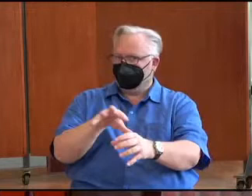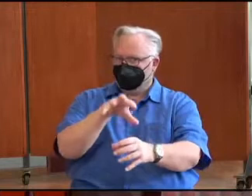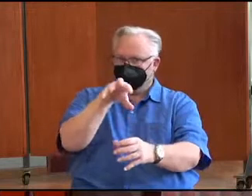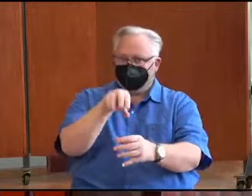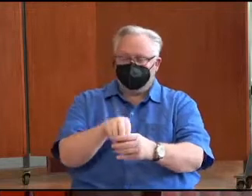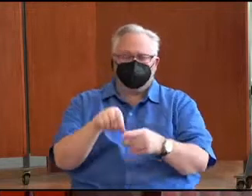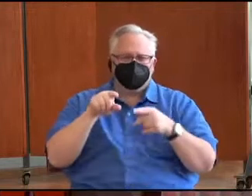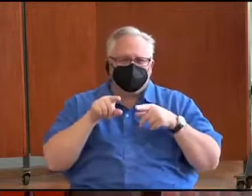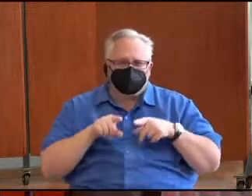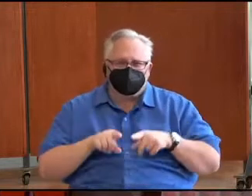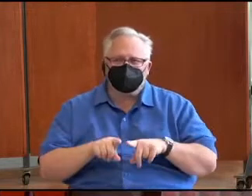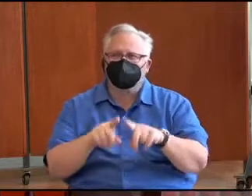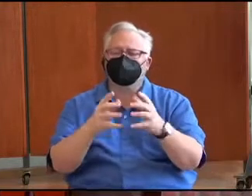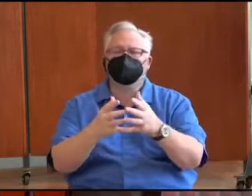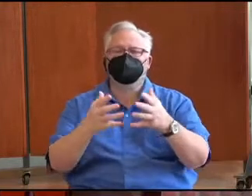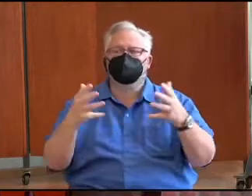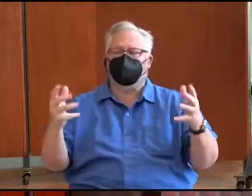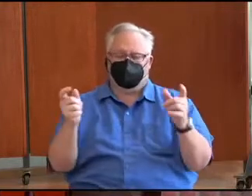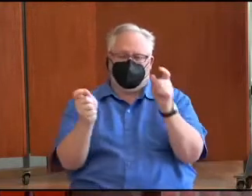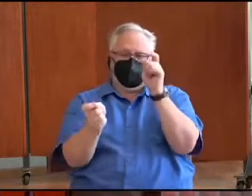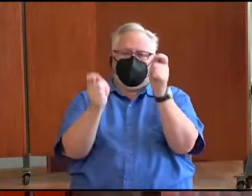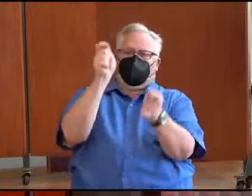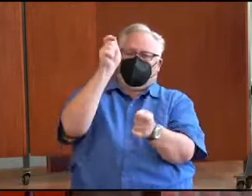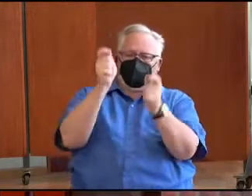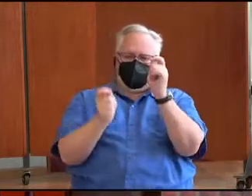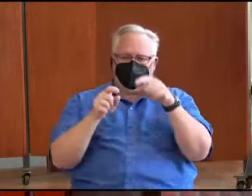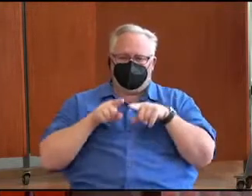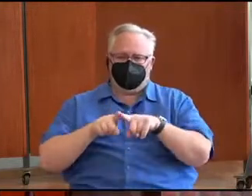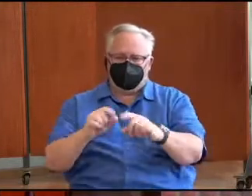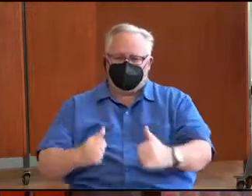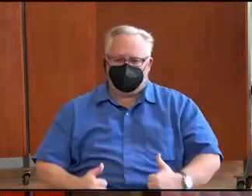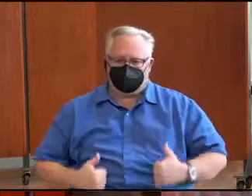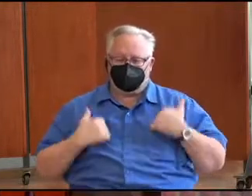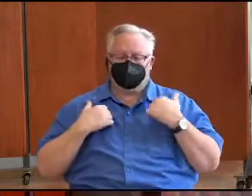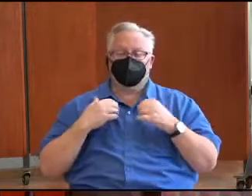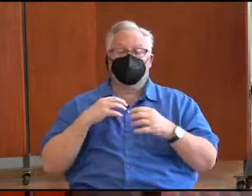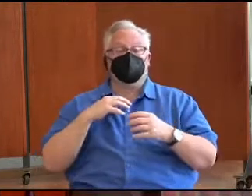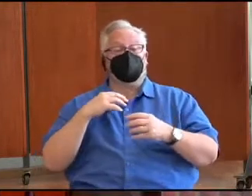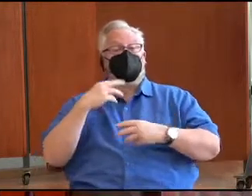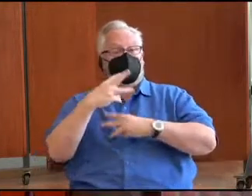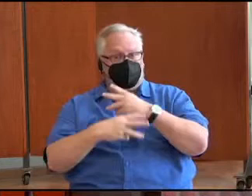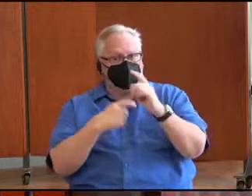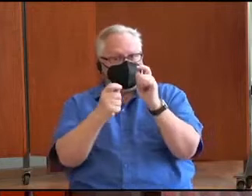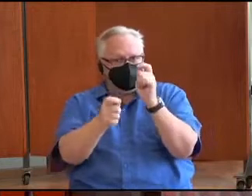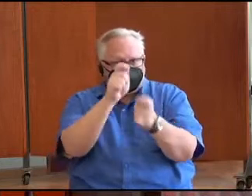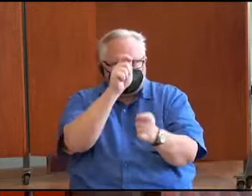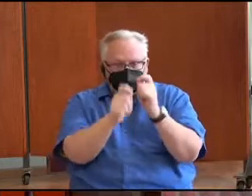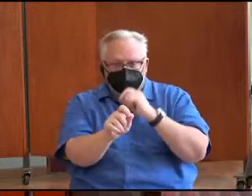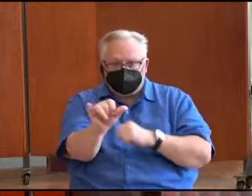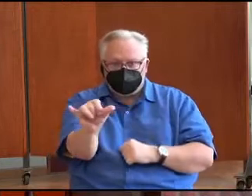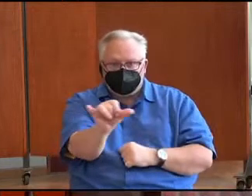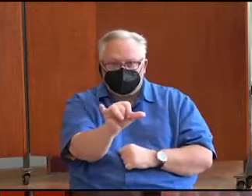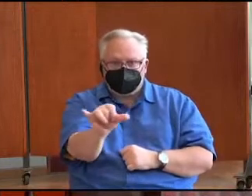In the midst of so many transitions in our lives and our world,